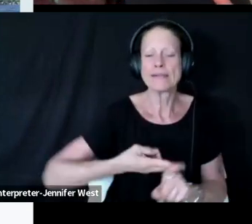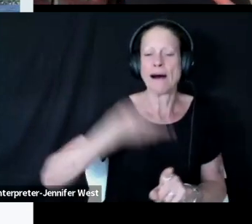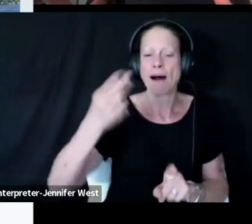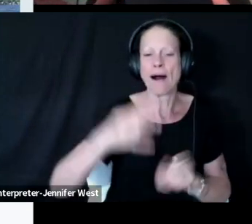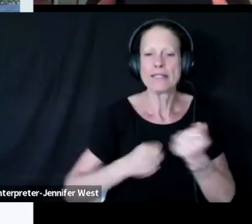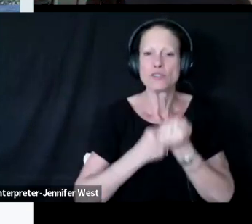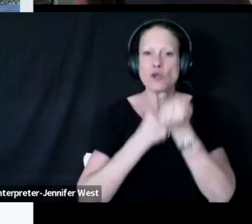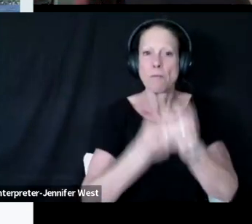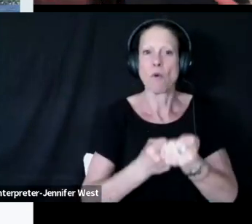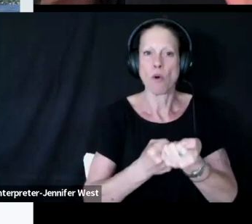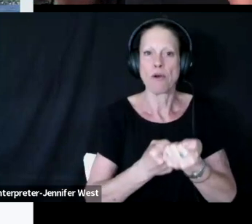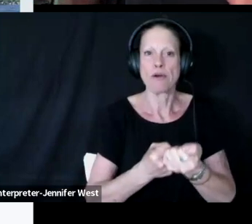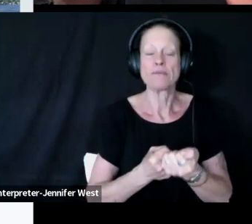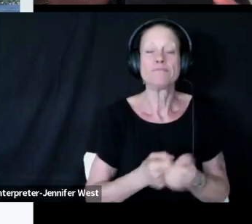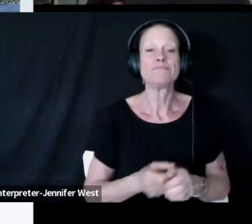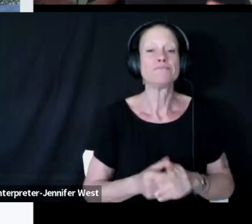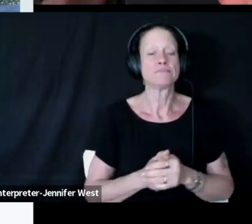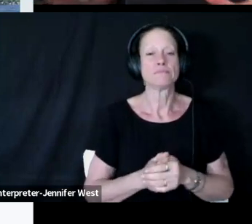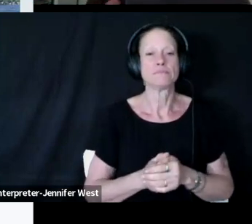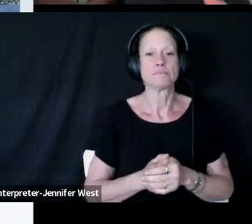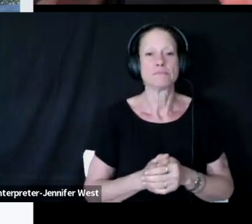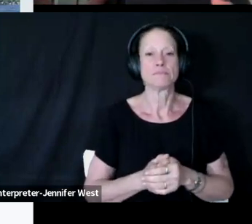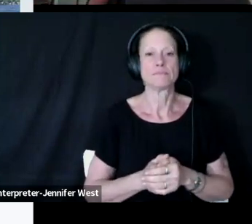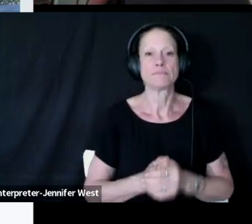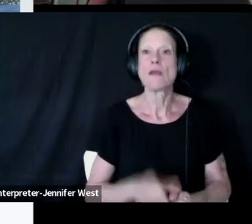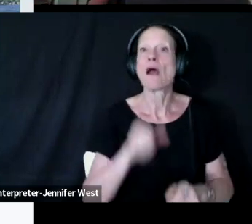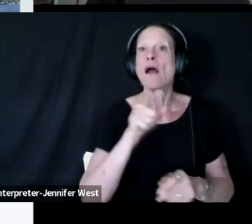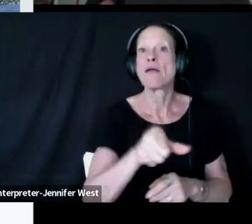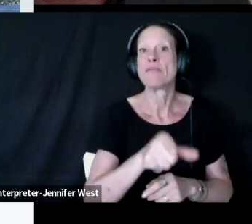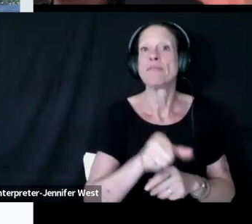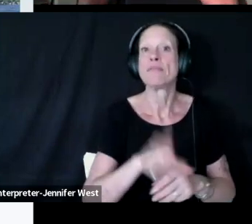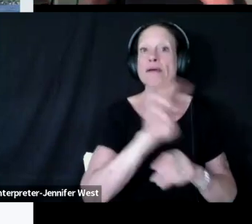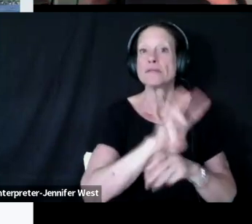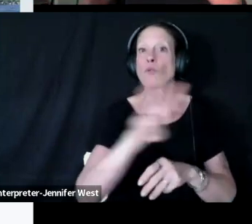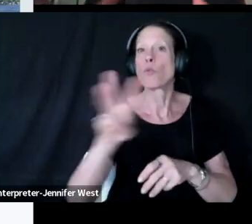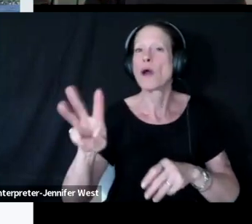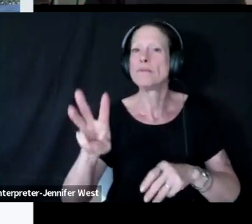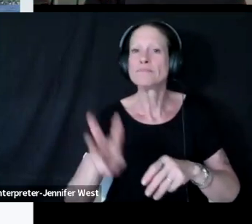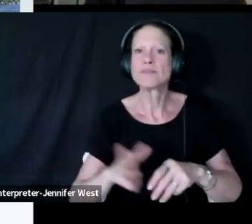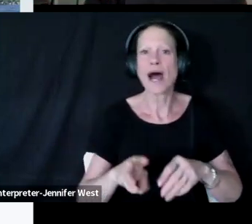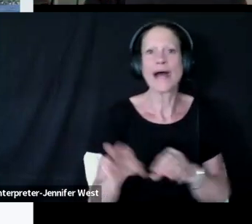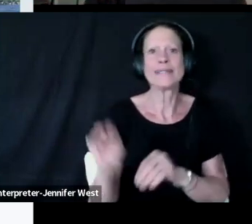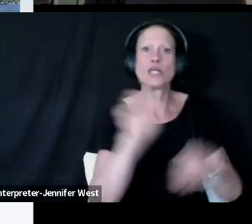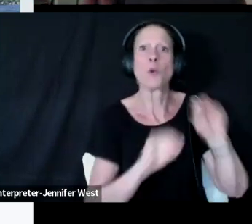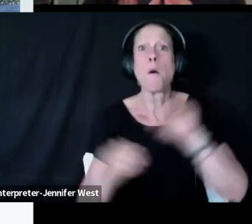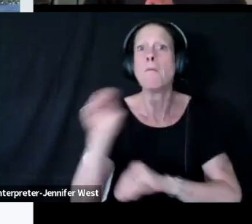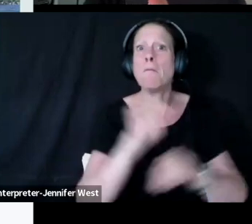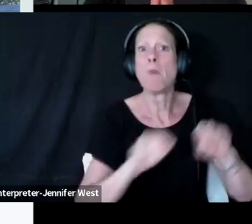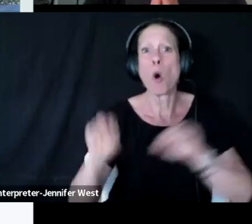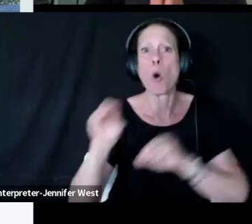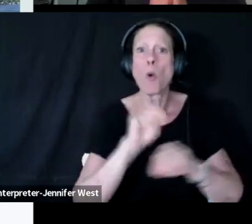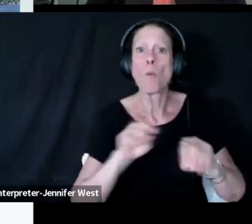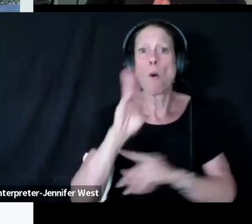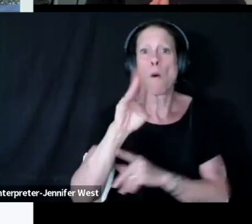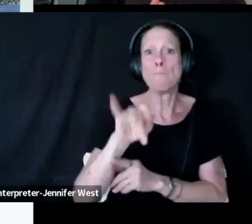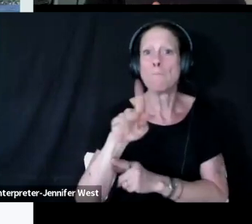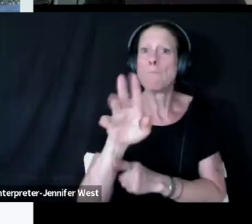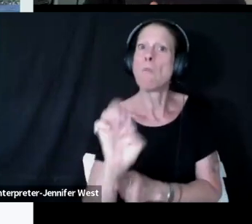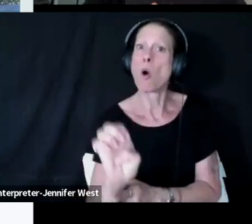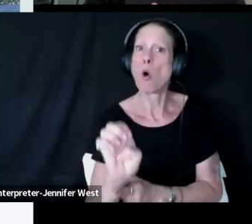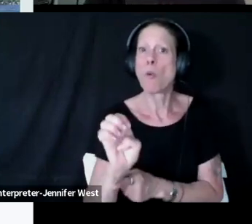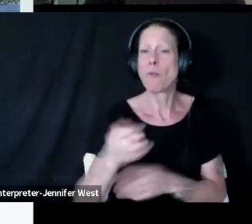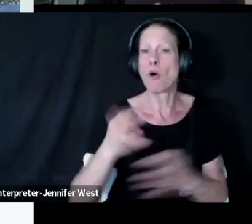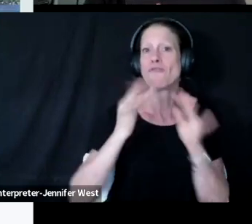web-based application that is extremely mobile friendly. Everything that you can do on the computer, you can do just